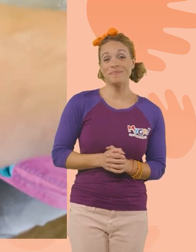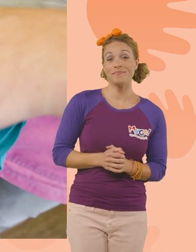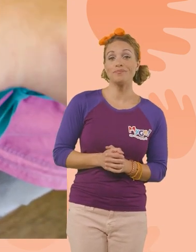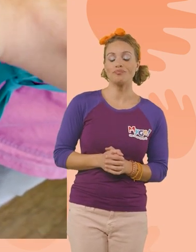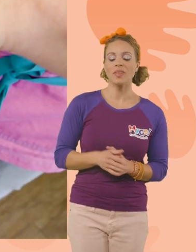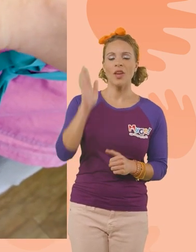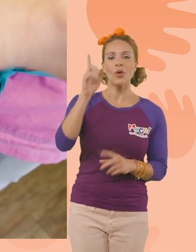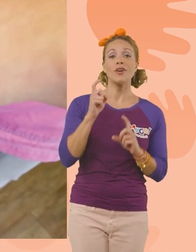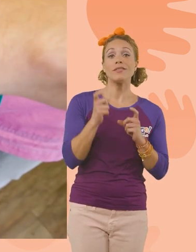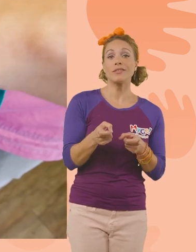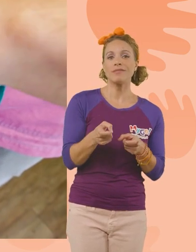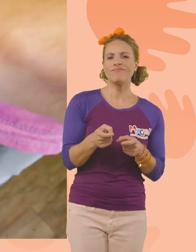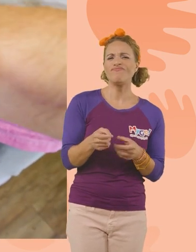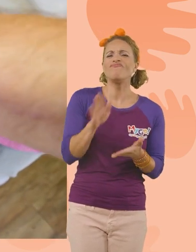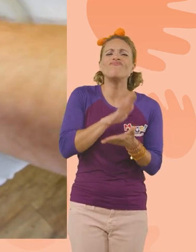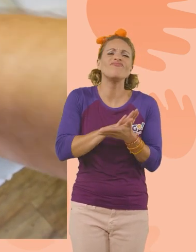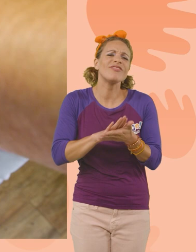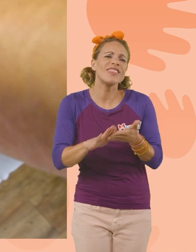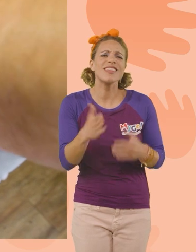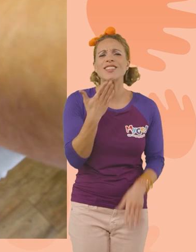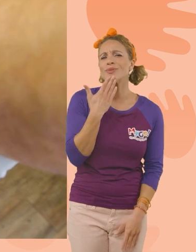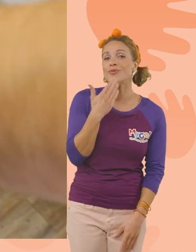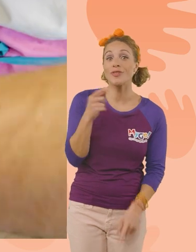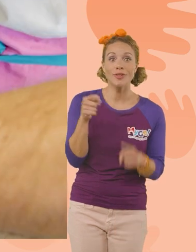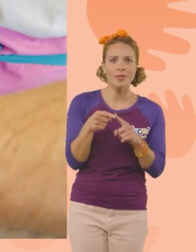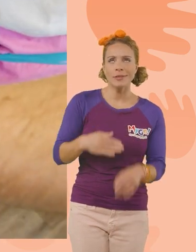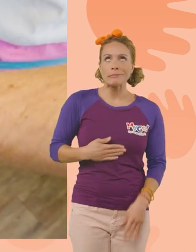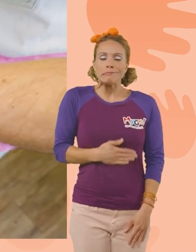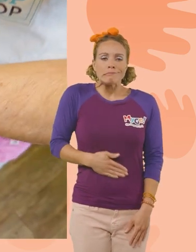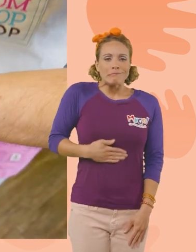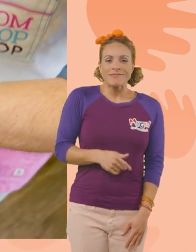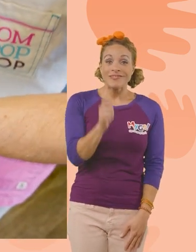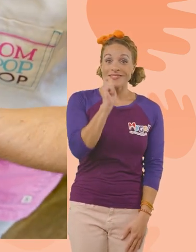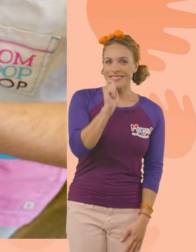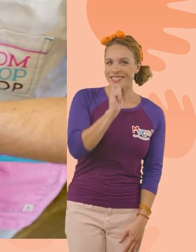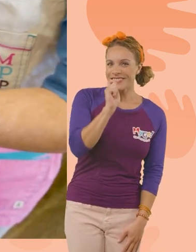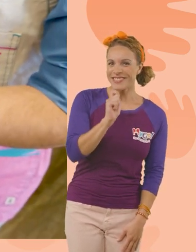And that's gonna give it some nice sweetness to these yummy